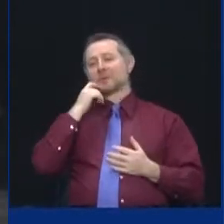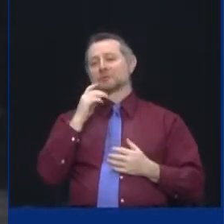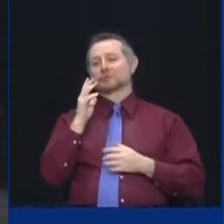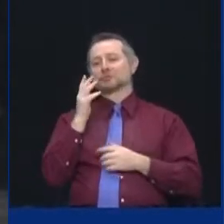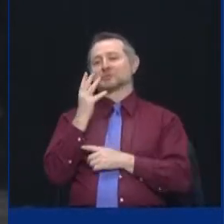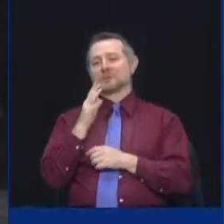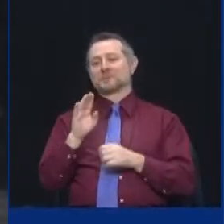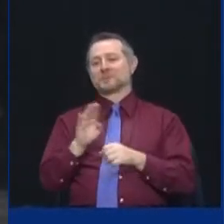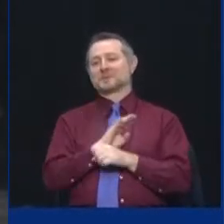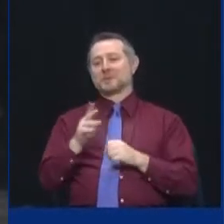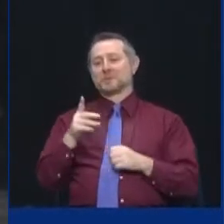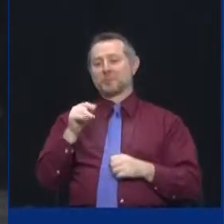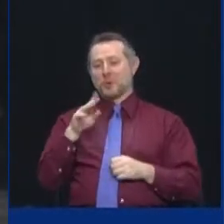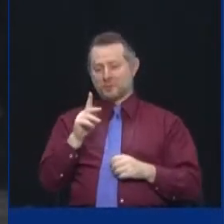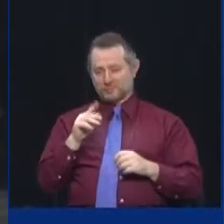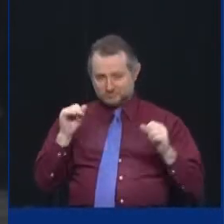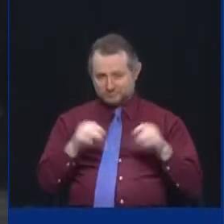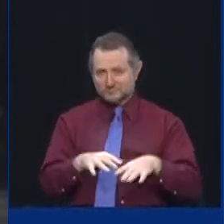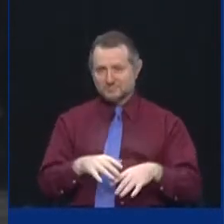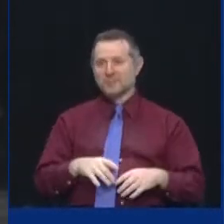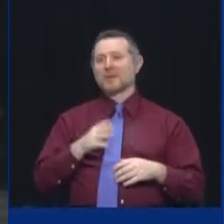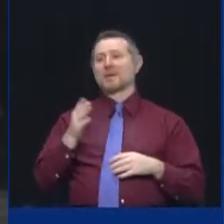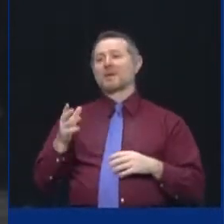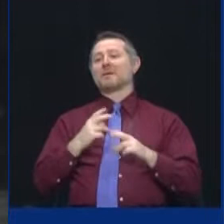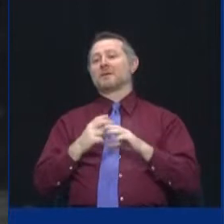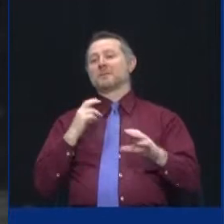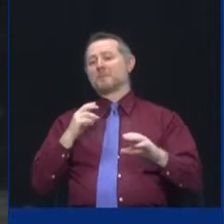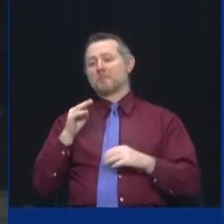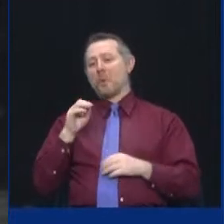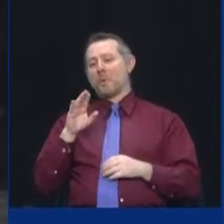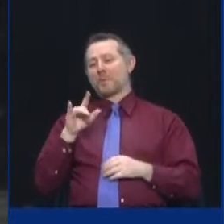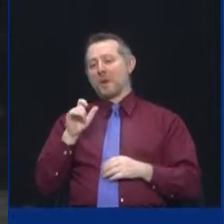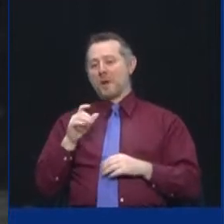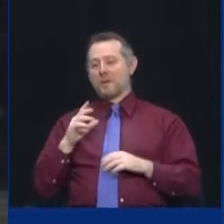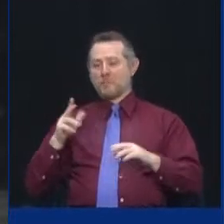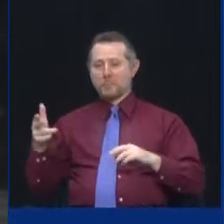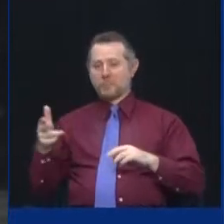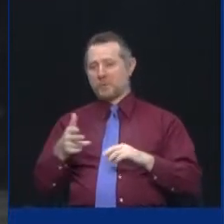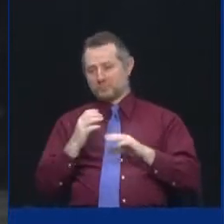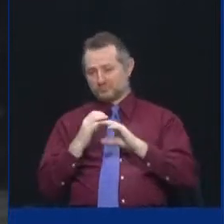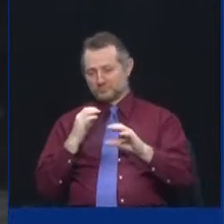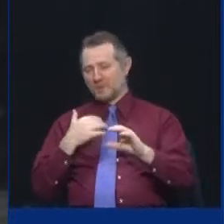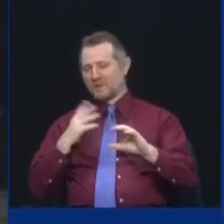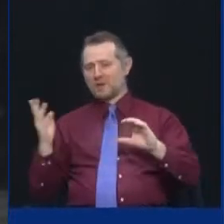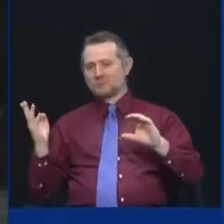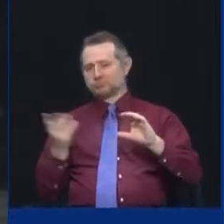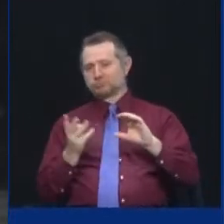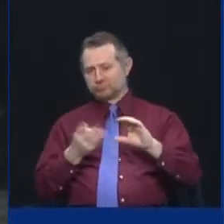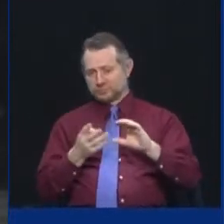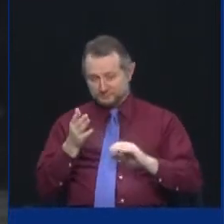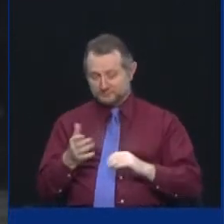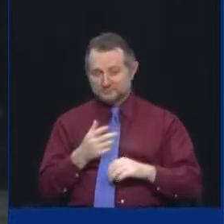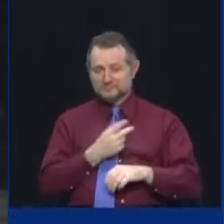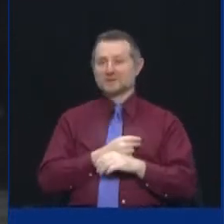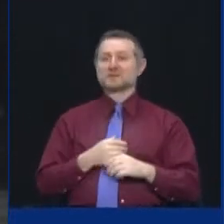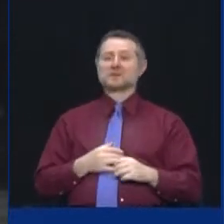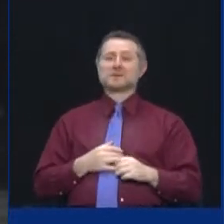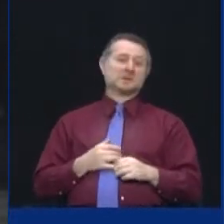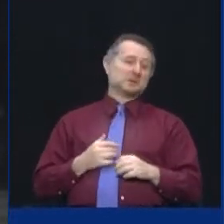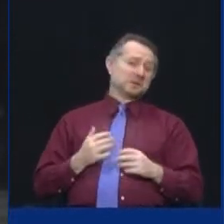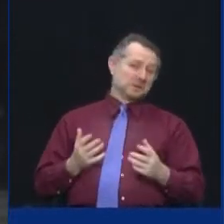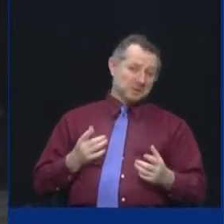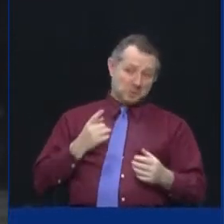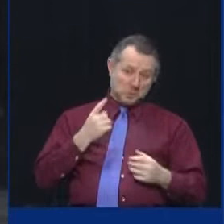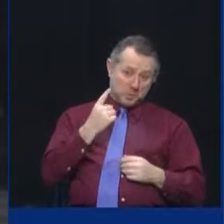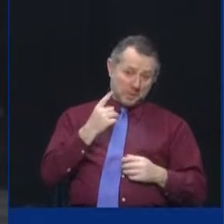will have a mobile bus providing access to the vaccine. As an incentive, the NFTA